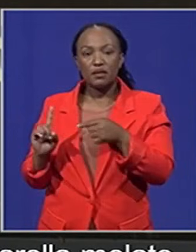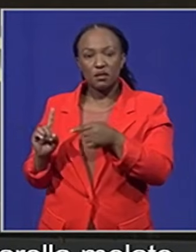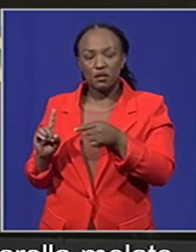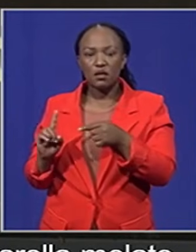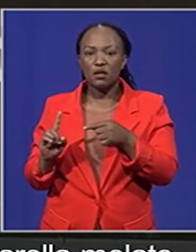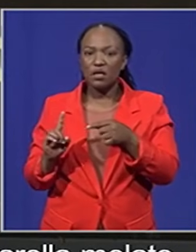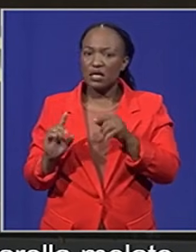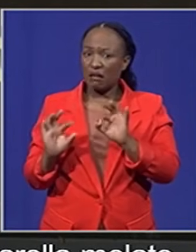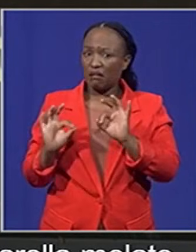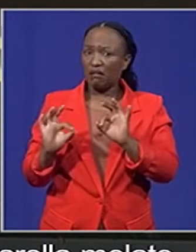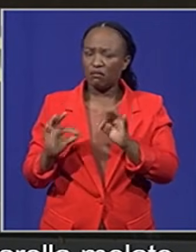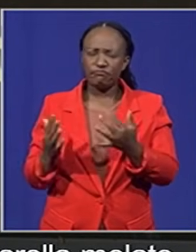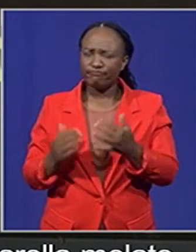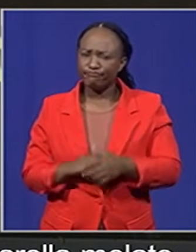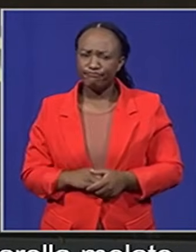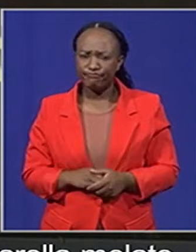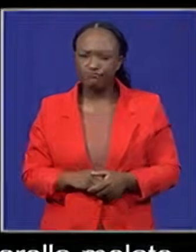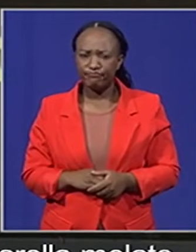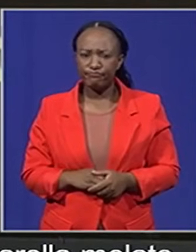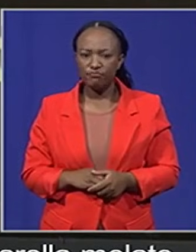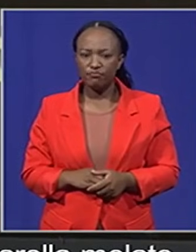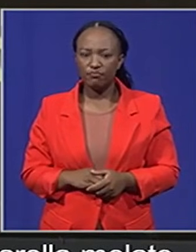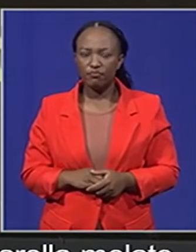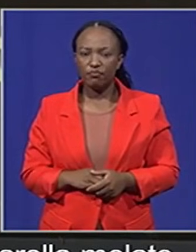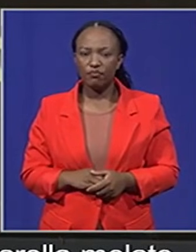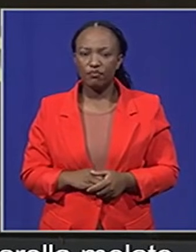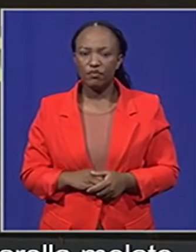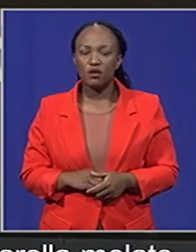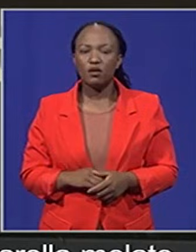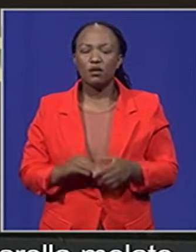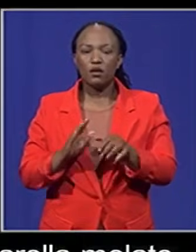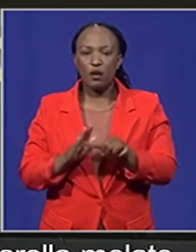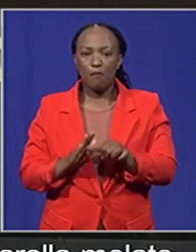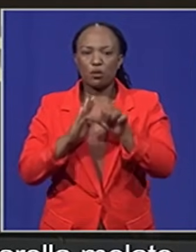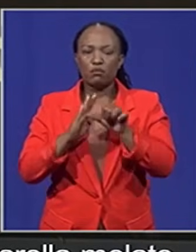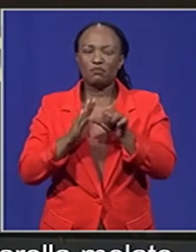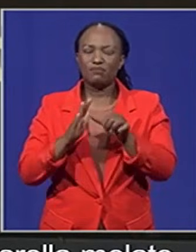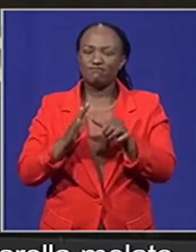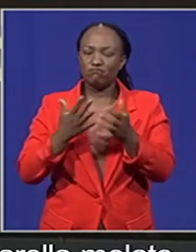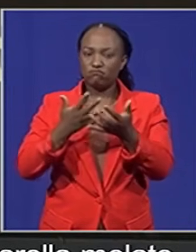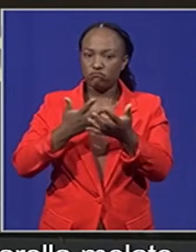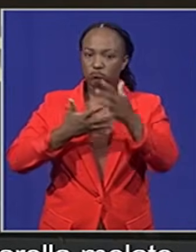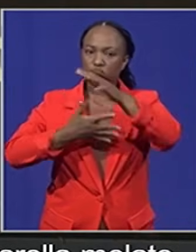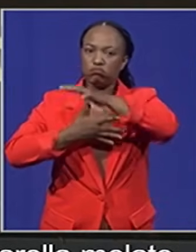ka tshwanelo. One of the key priorities from day one in my office was to